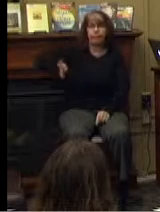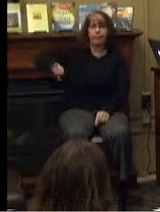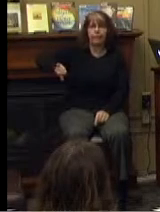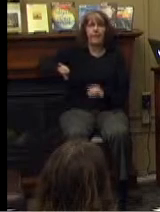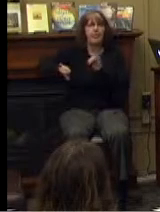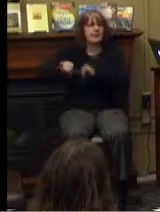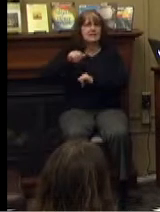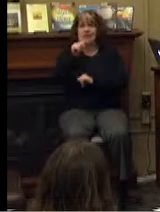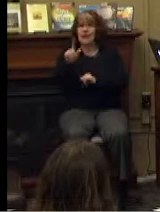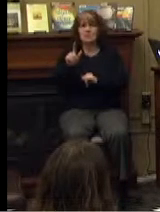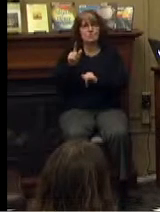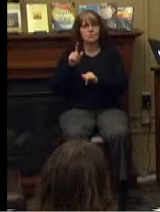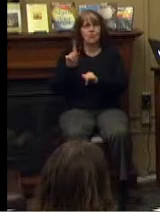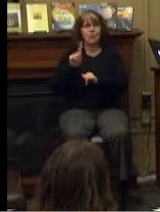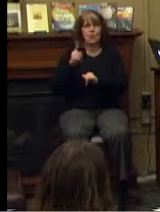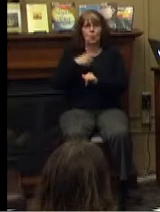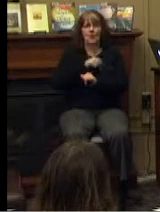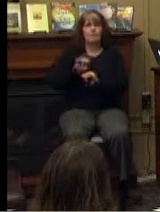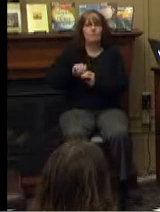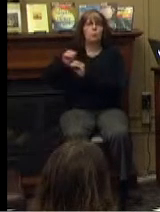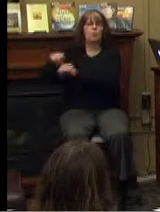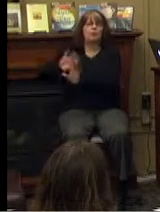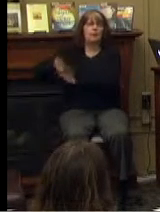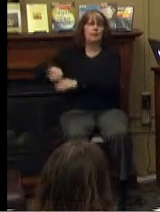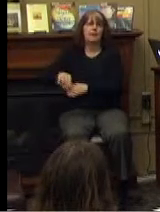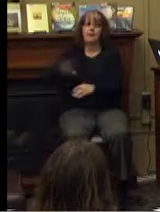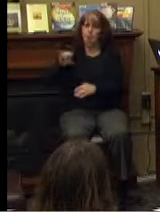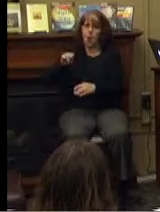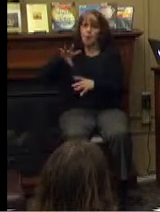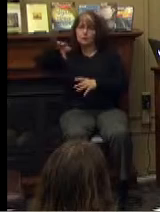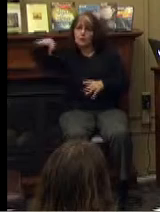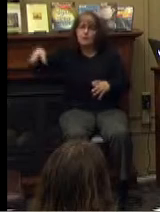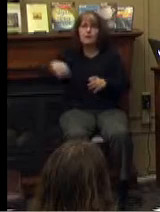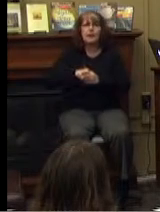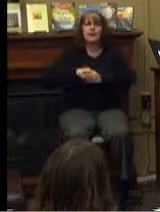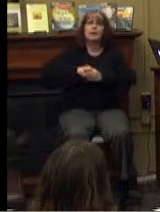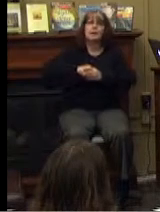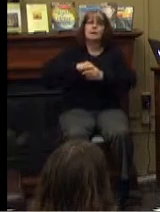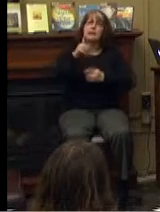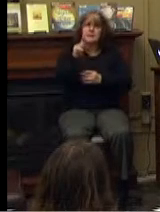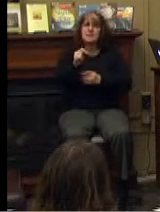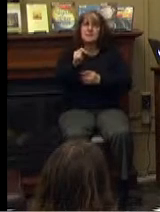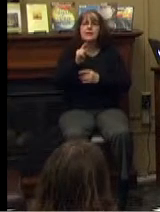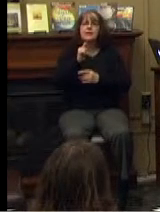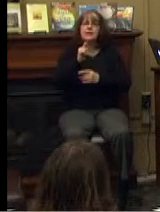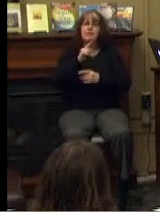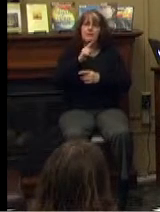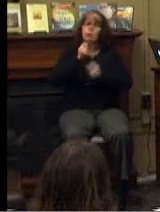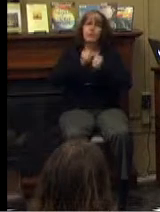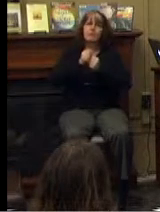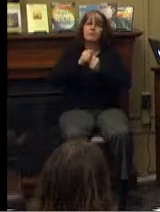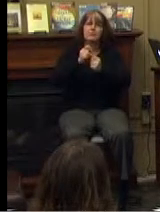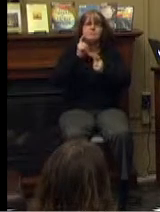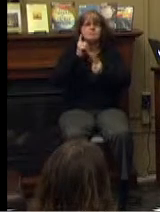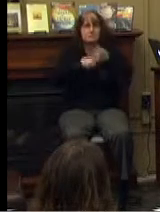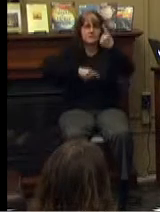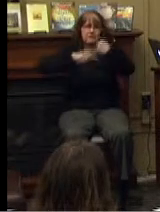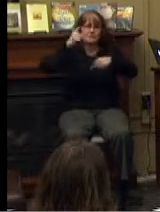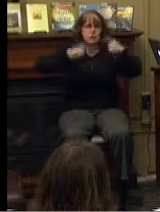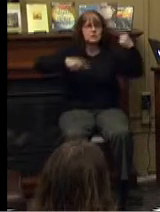That's not where we put them. It's a part of diversity. So that's what I want to be your takeaway. That one, disability is a